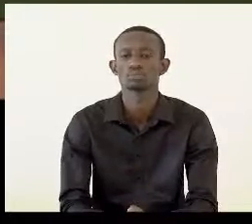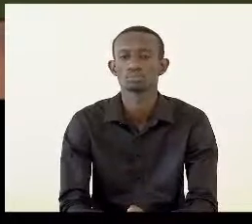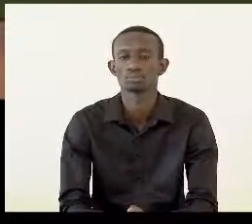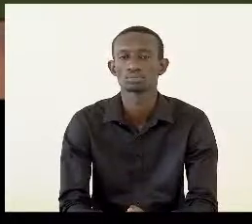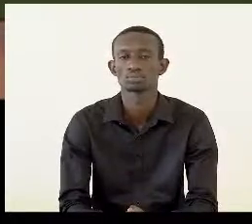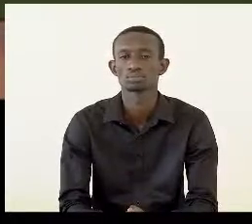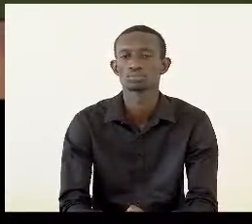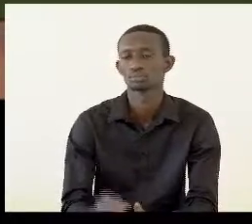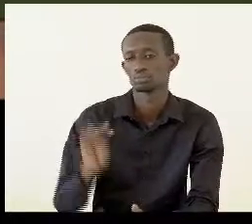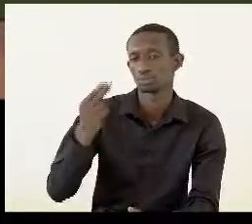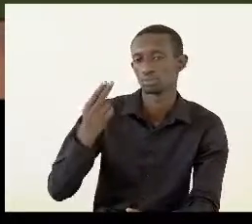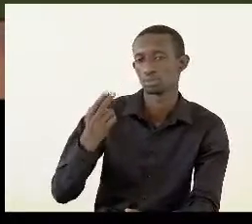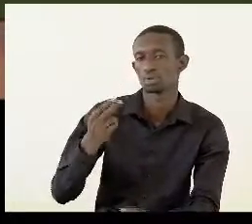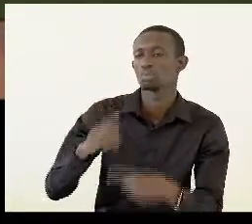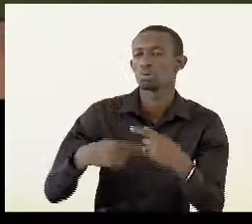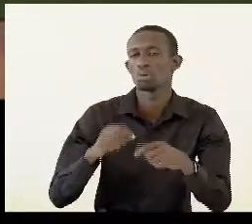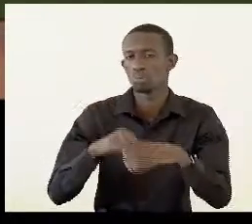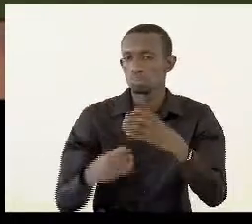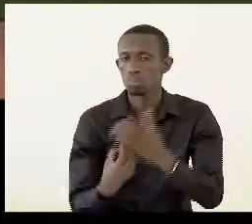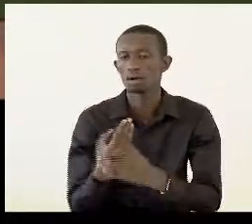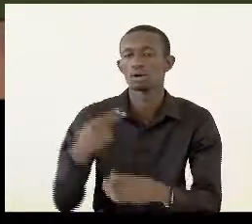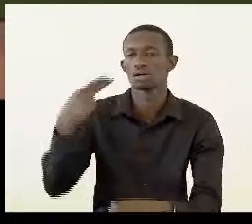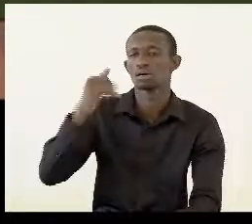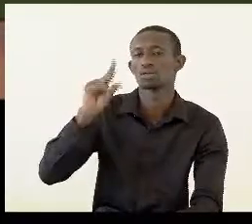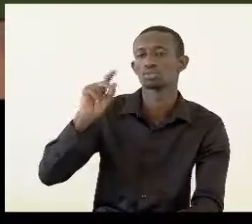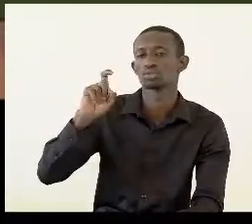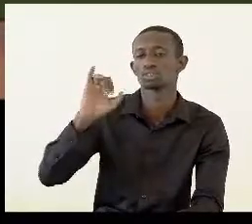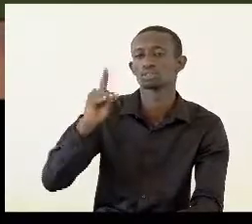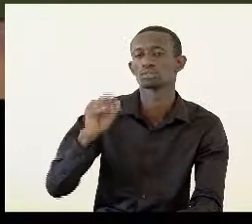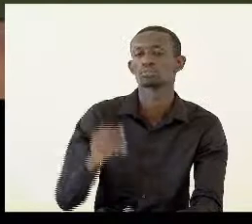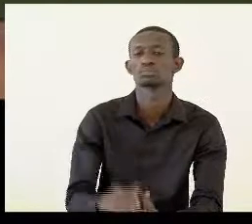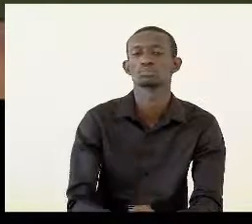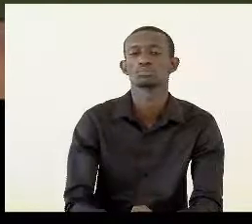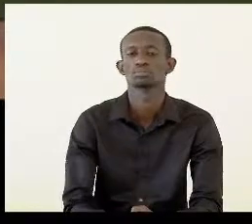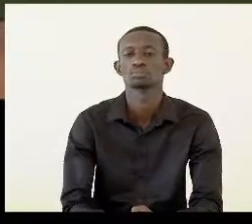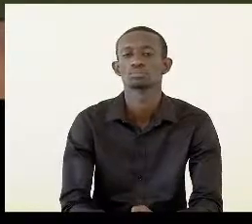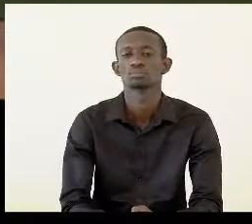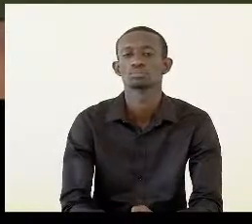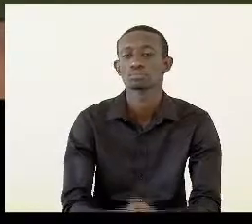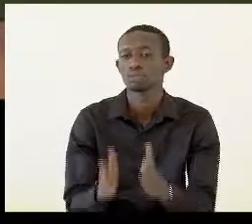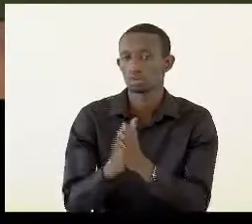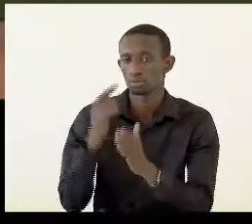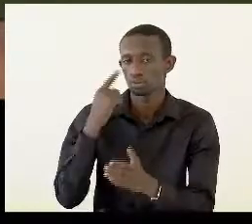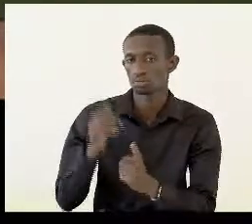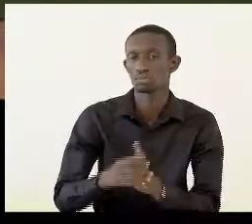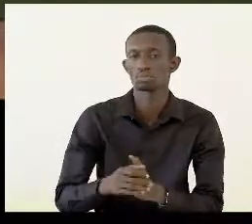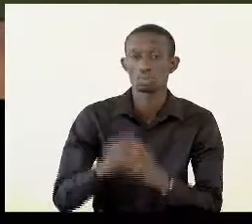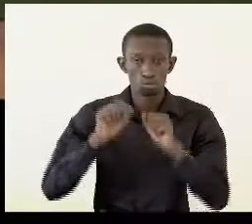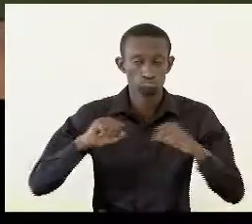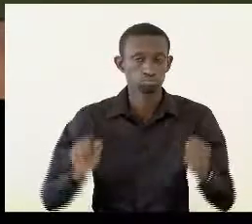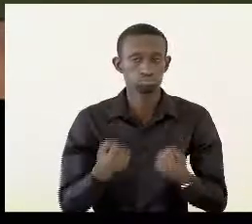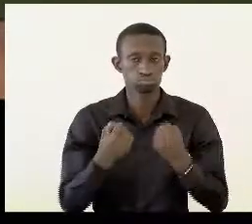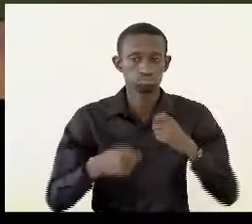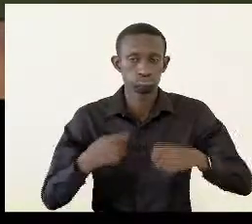The peroxides will always produce a hydroxide with hydrogen peroxide. And we said they can react with